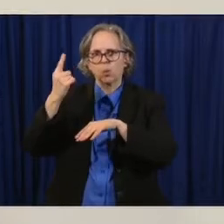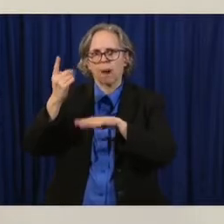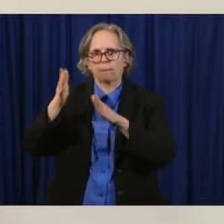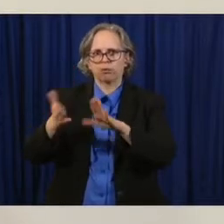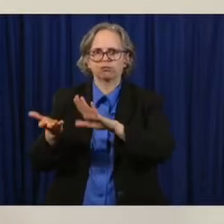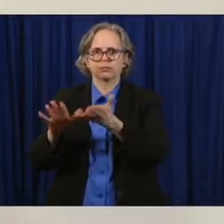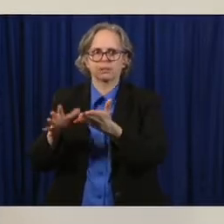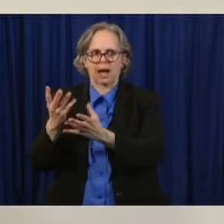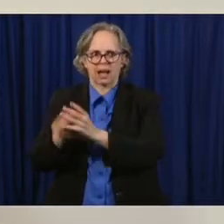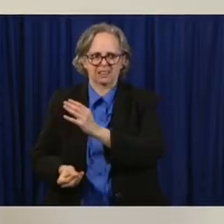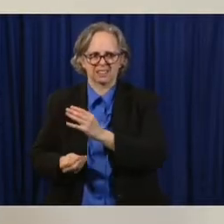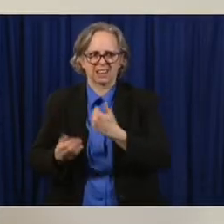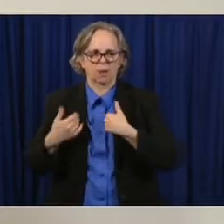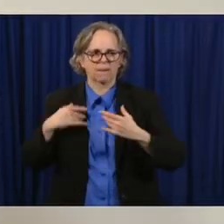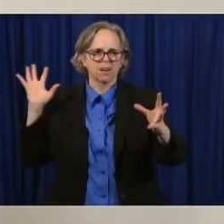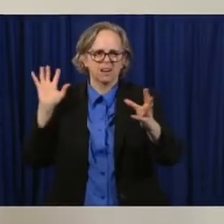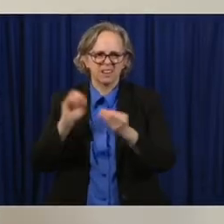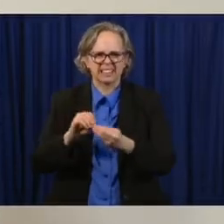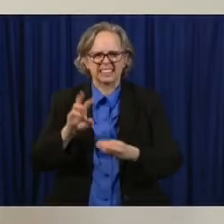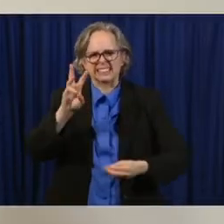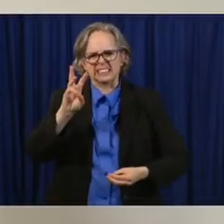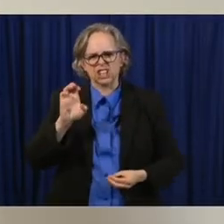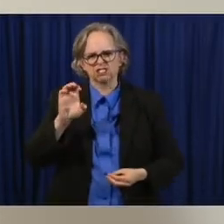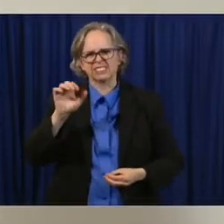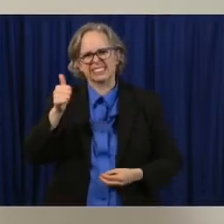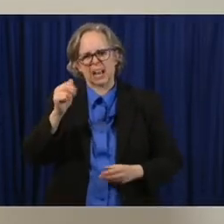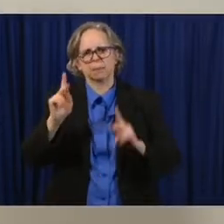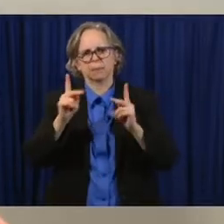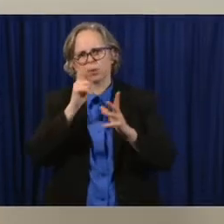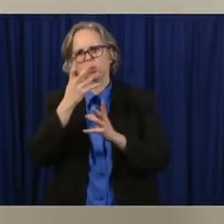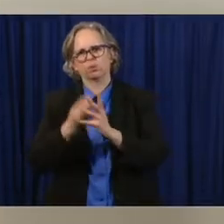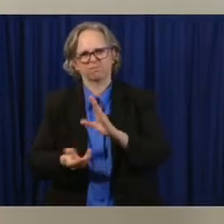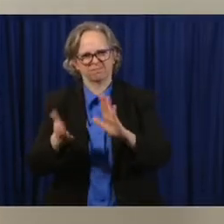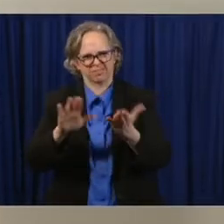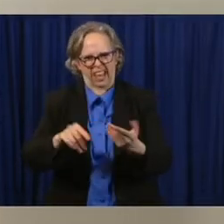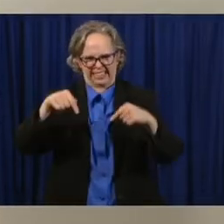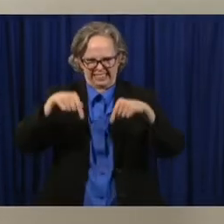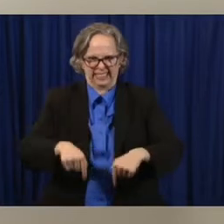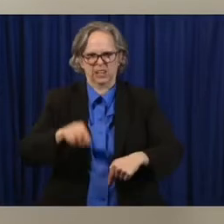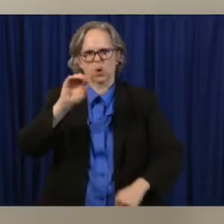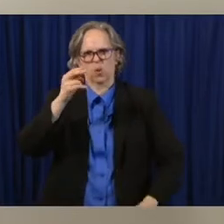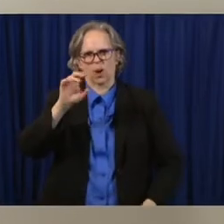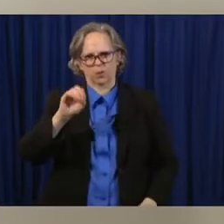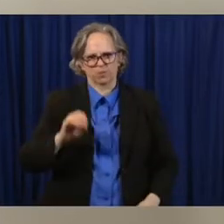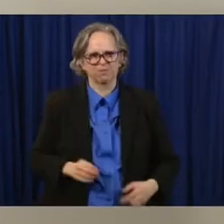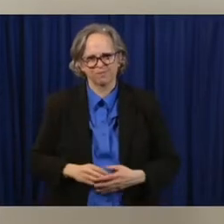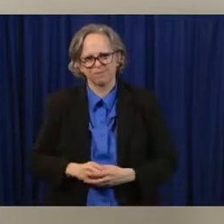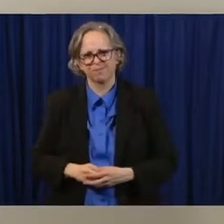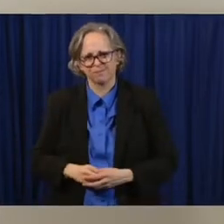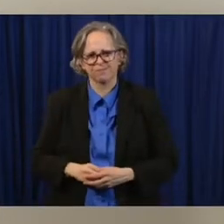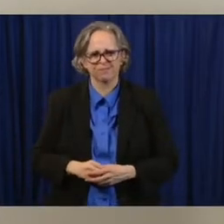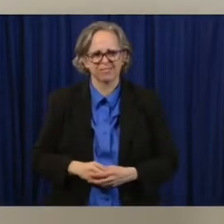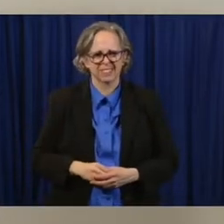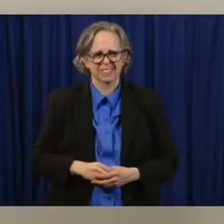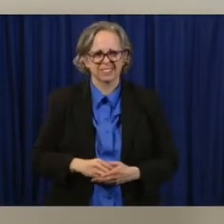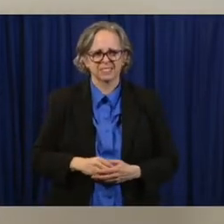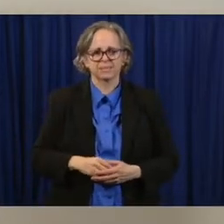610 deaths in the state of Ohio. Other than that, on our next slide,